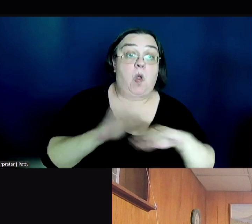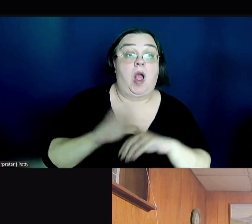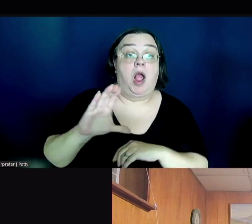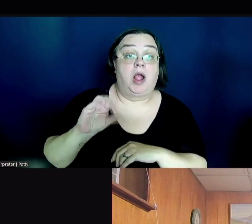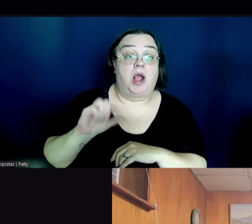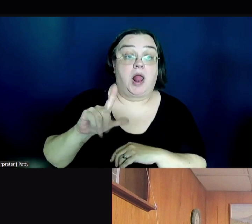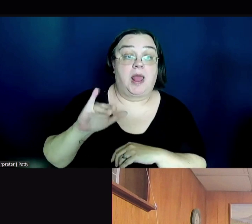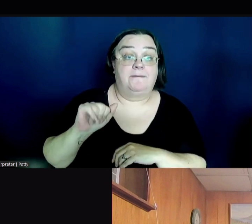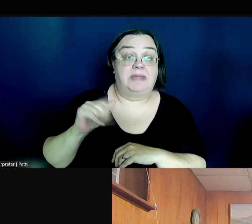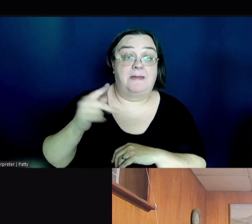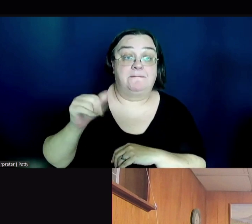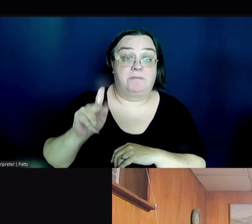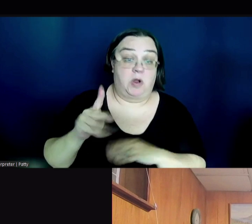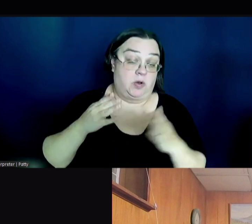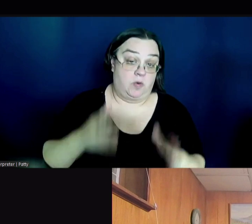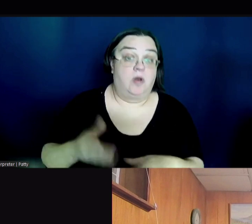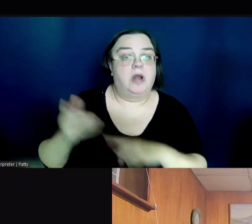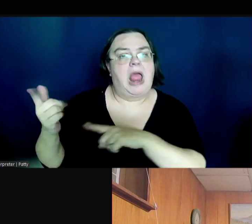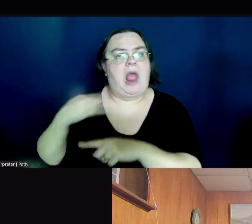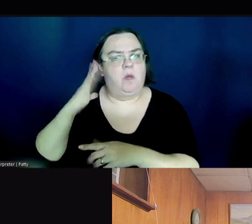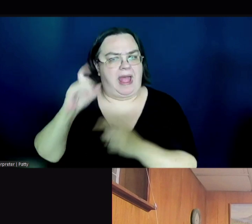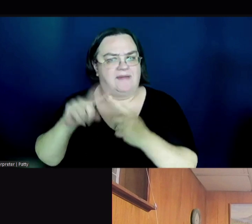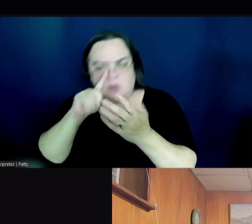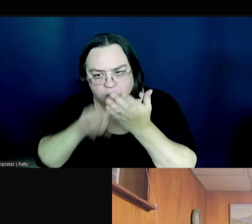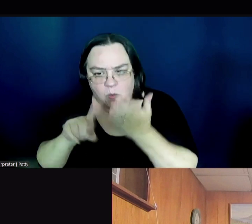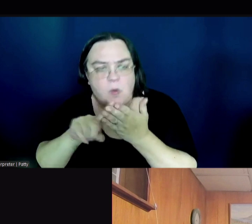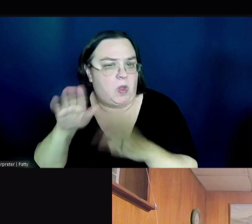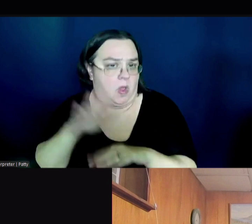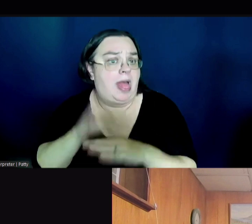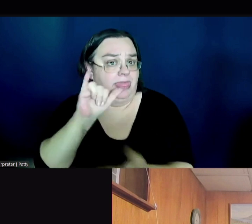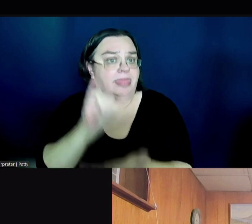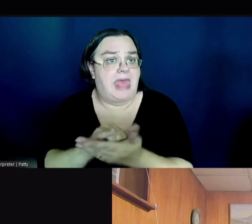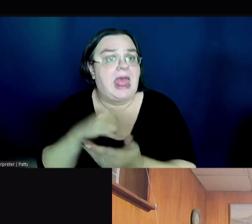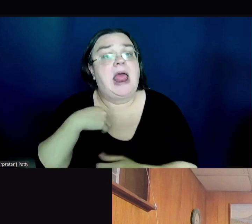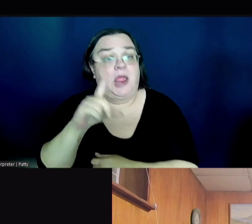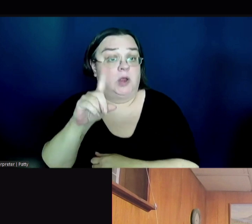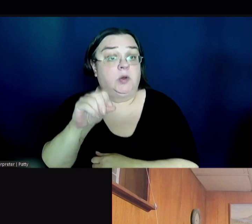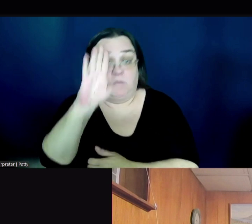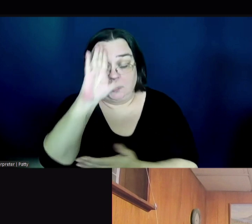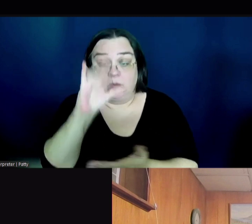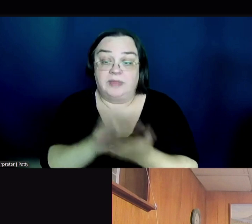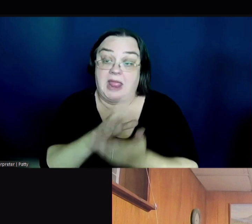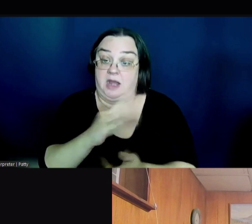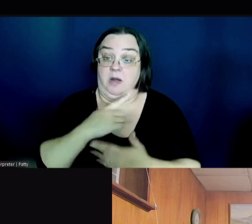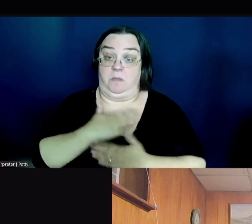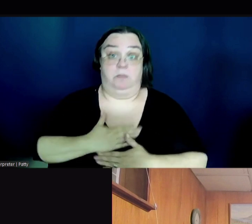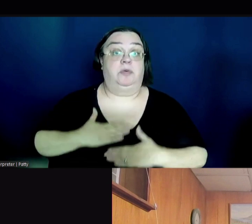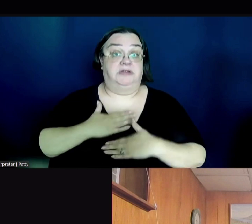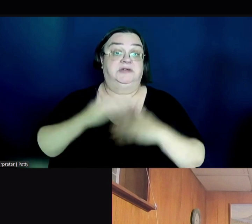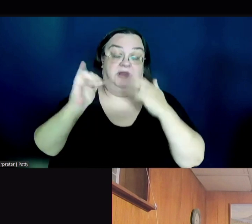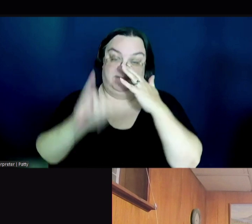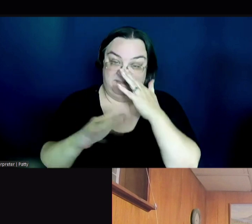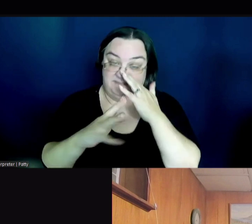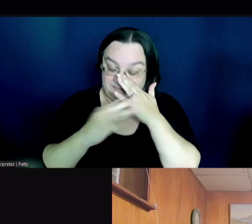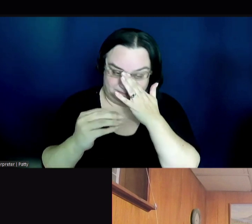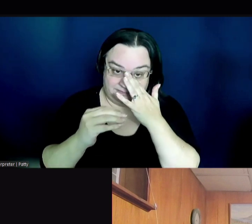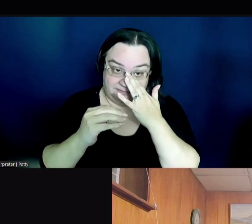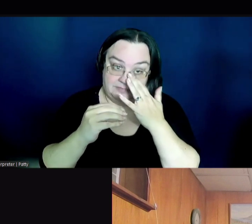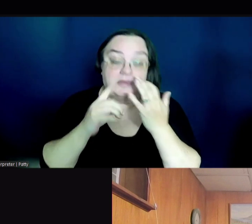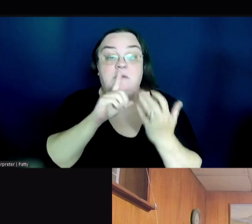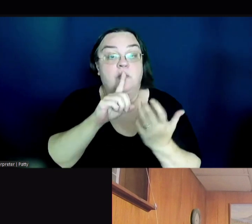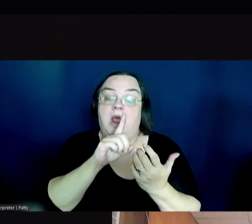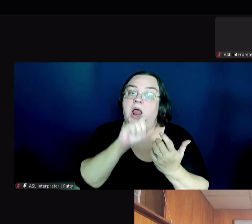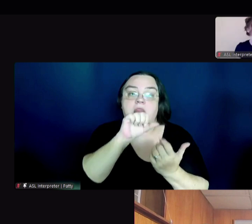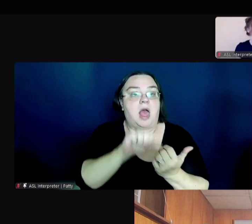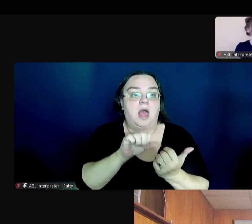Okay, I'll have to look into that. I do know that we, and I appreciate, and again, I love getting the requests